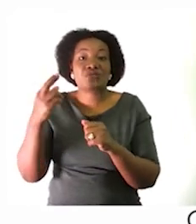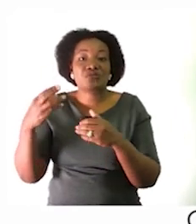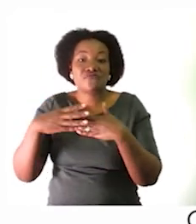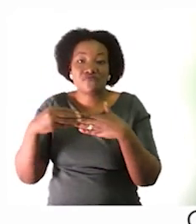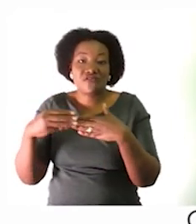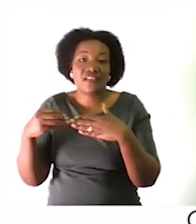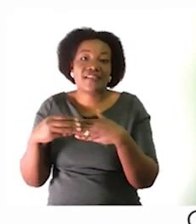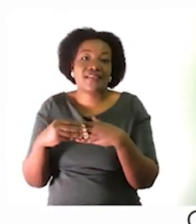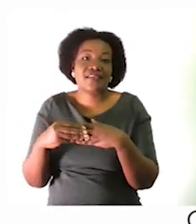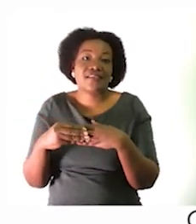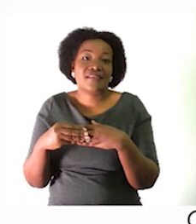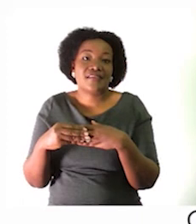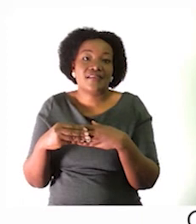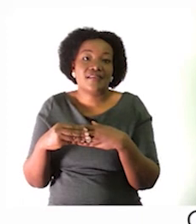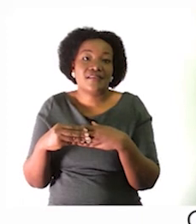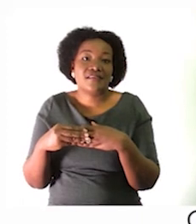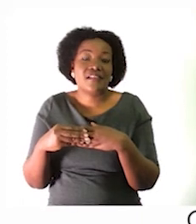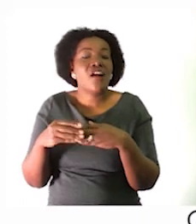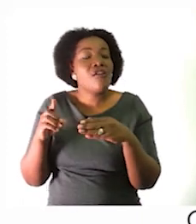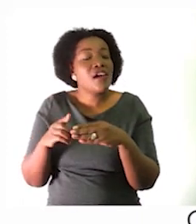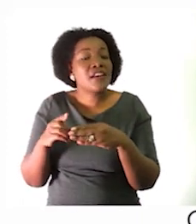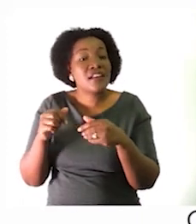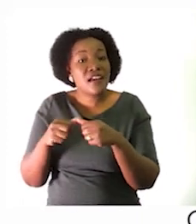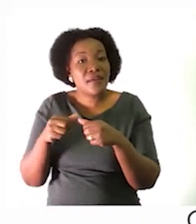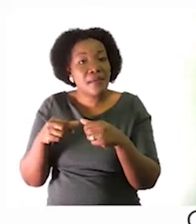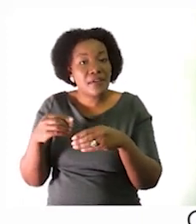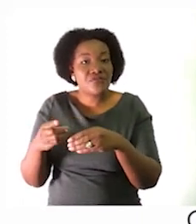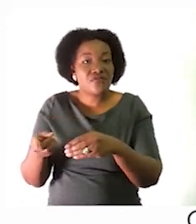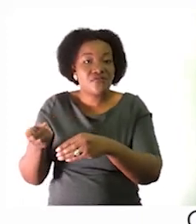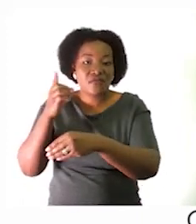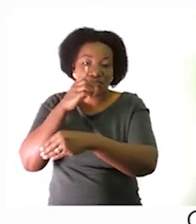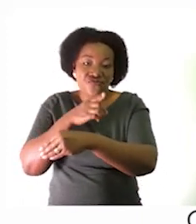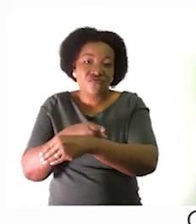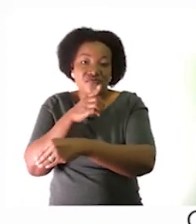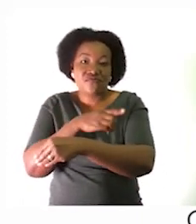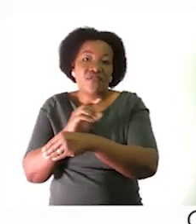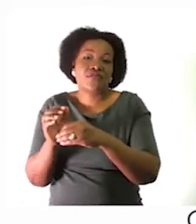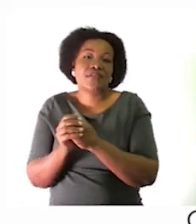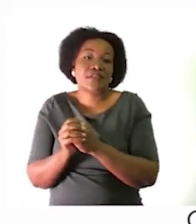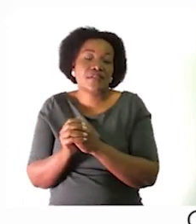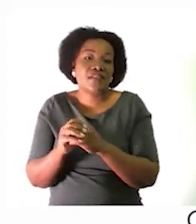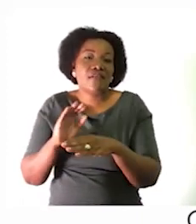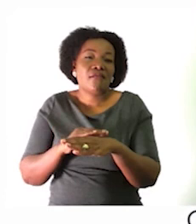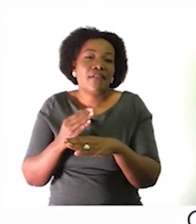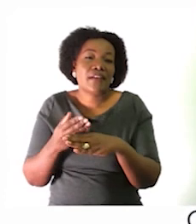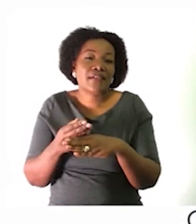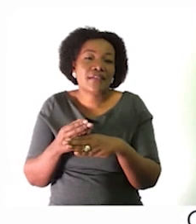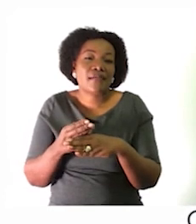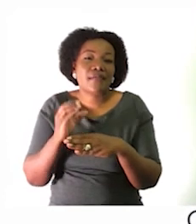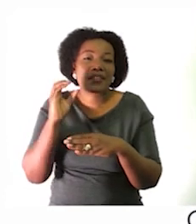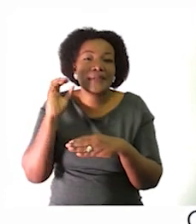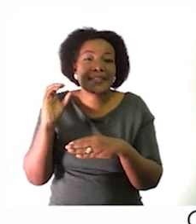the cents to the dollars, you also just reverse again. There you have, for example, let's look at number